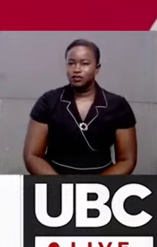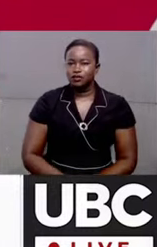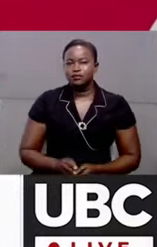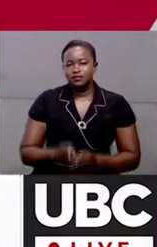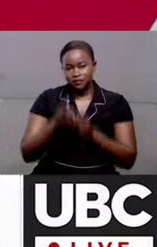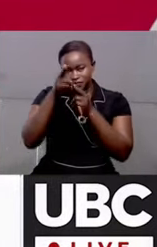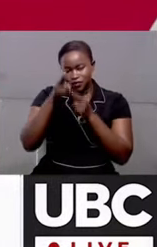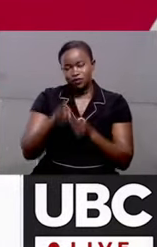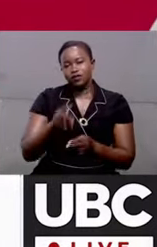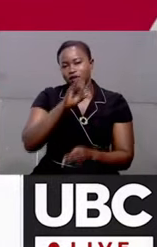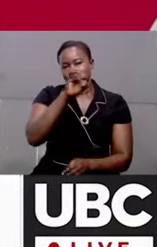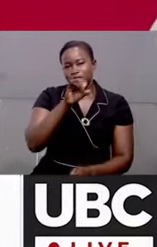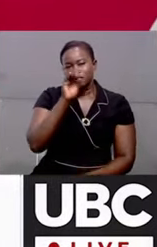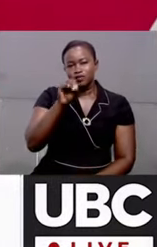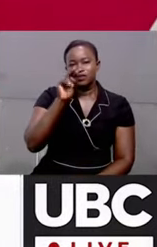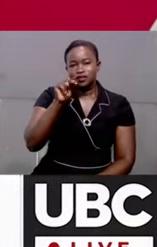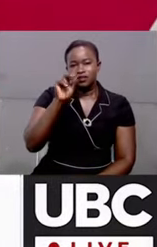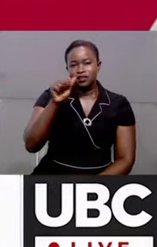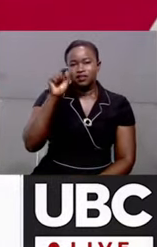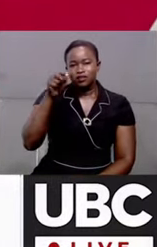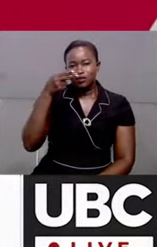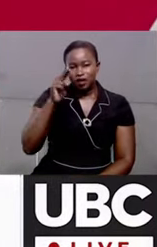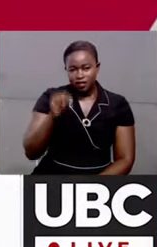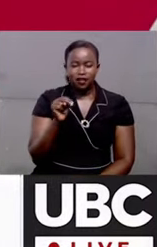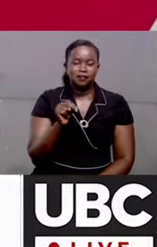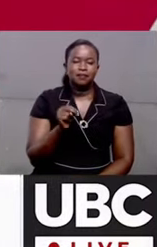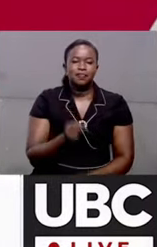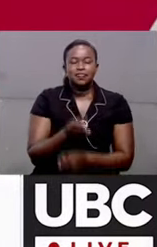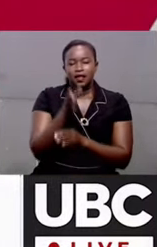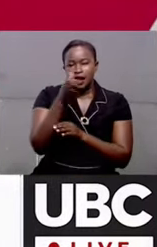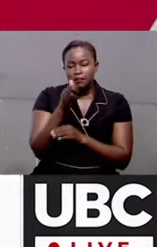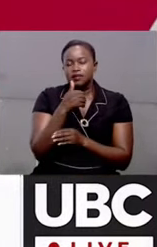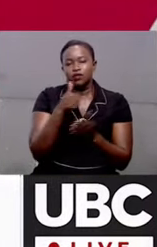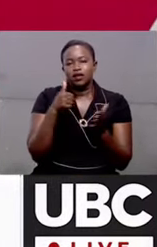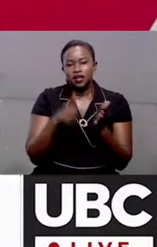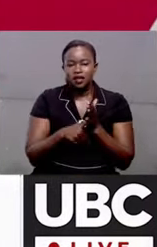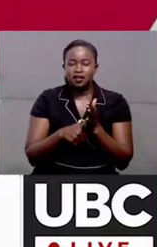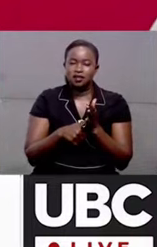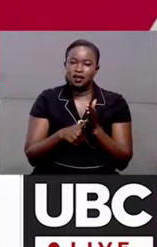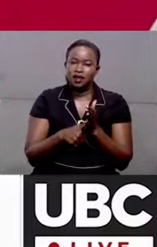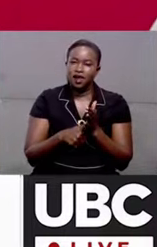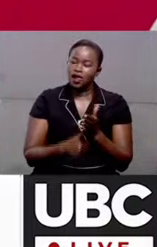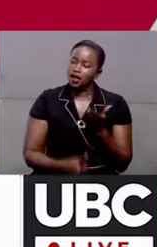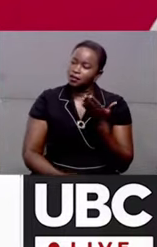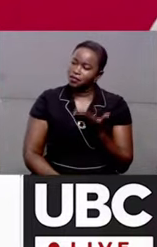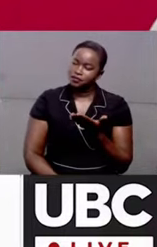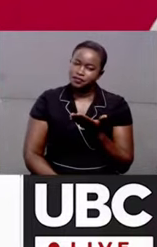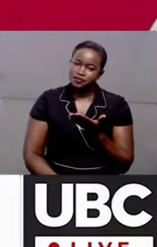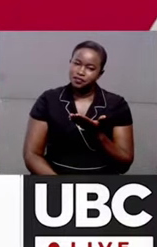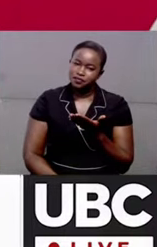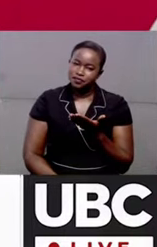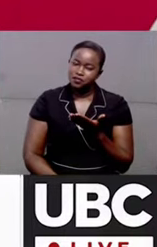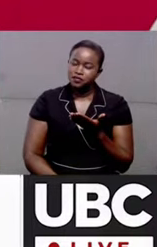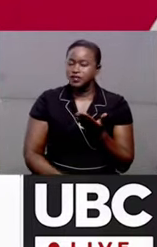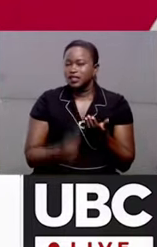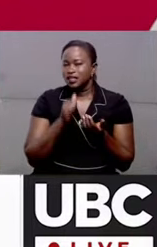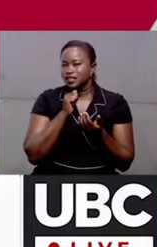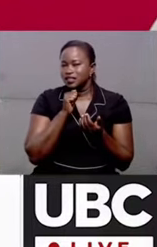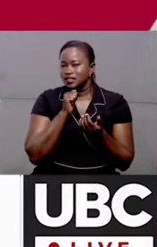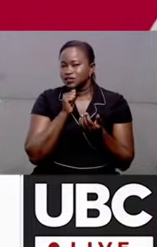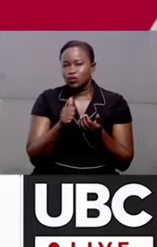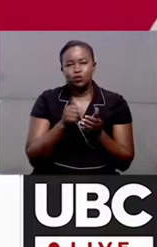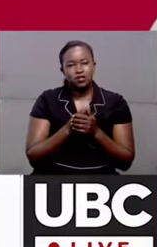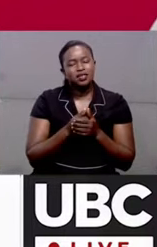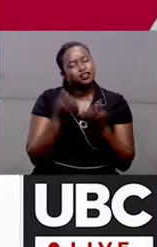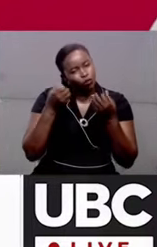Jonathan, the ministerial letter is not just a casual letter. It is not a casual letter. It's